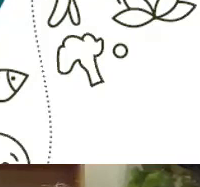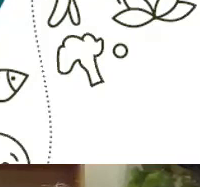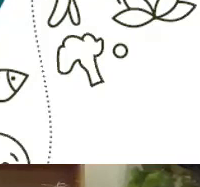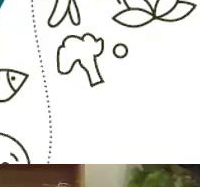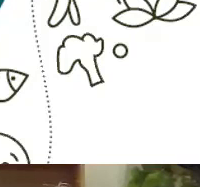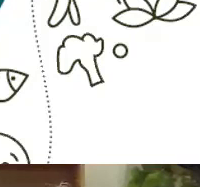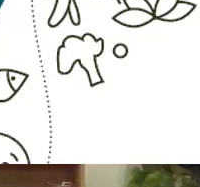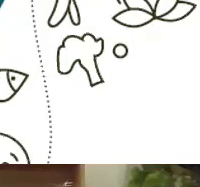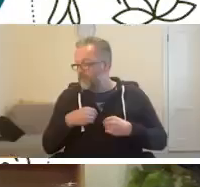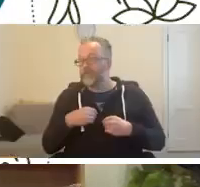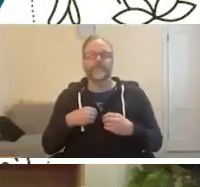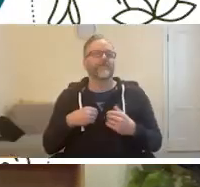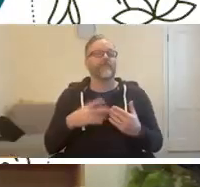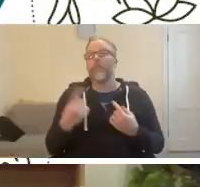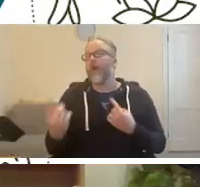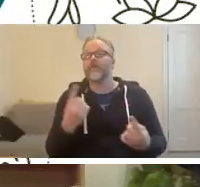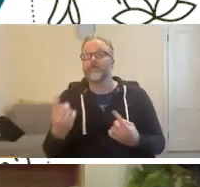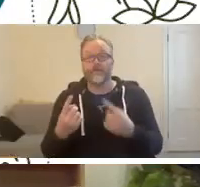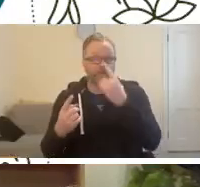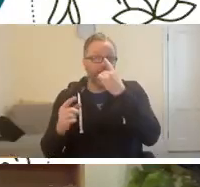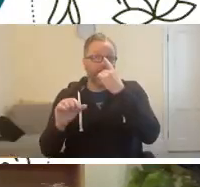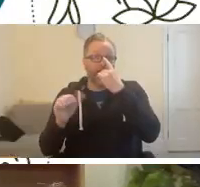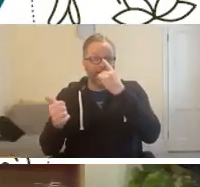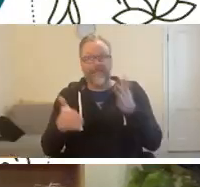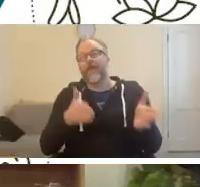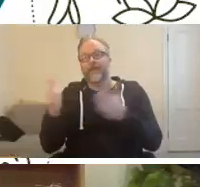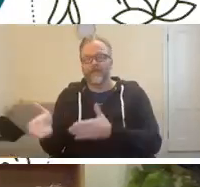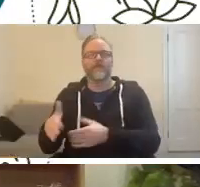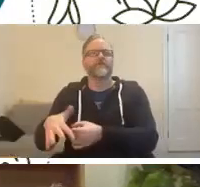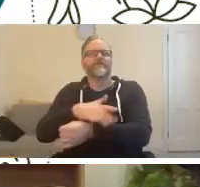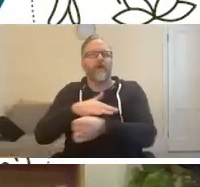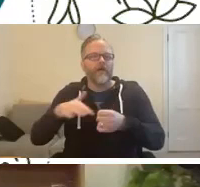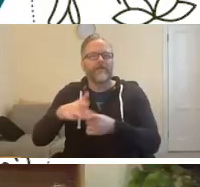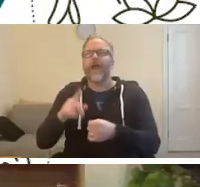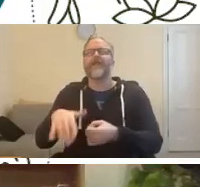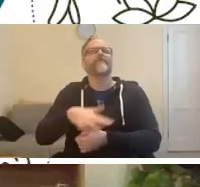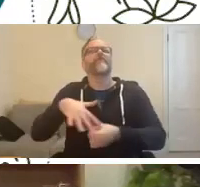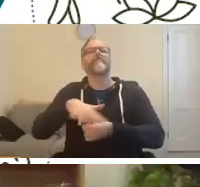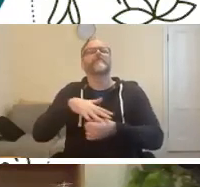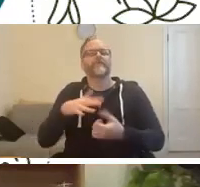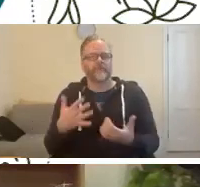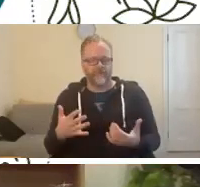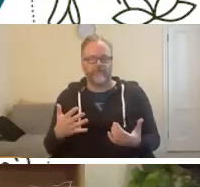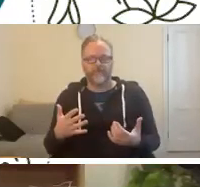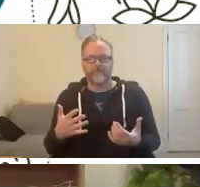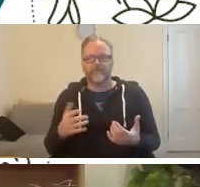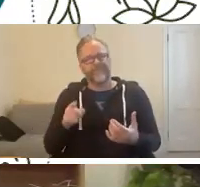and acceptance from others, and then on to society and the environment as